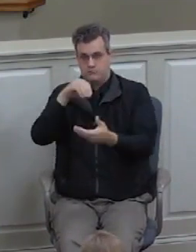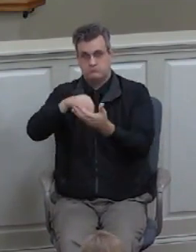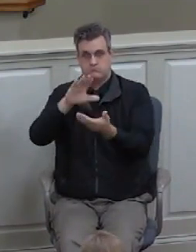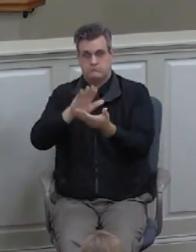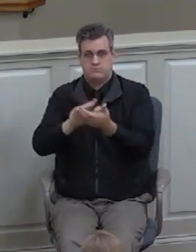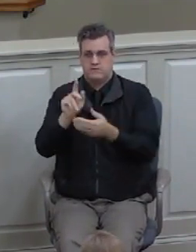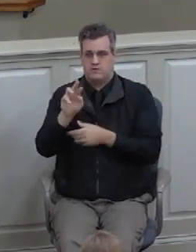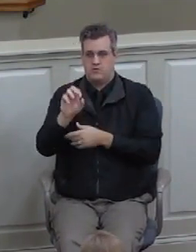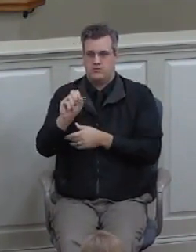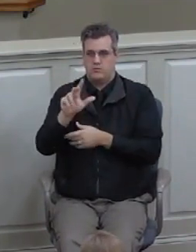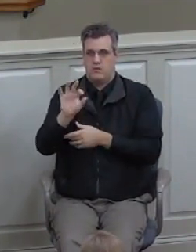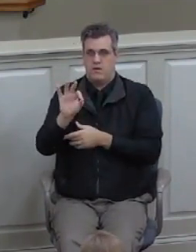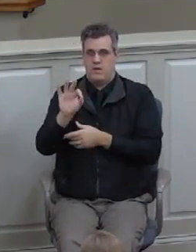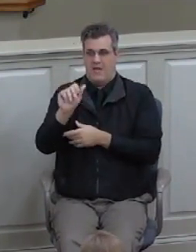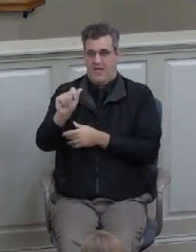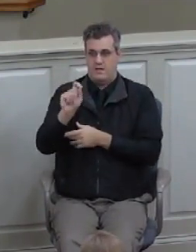KRS